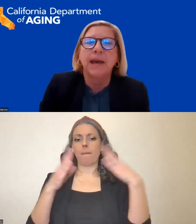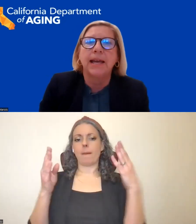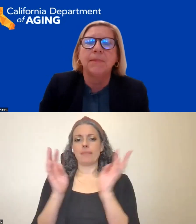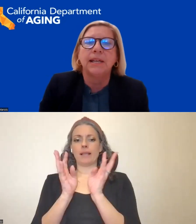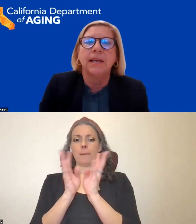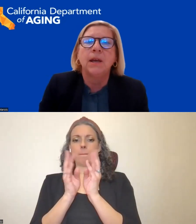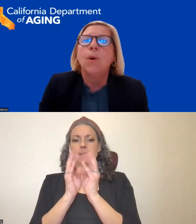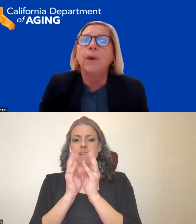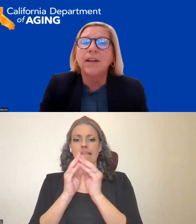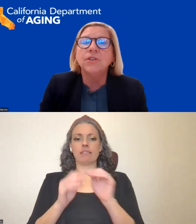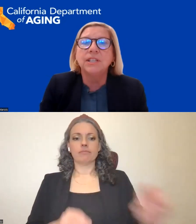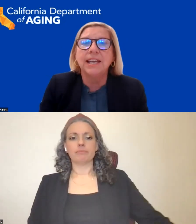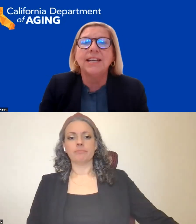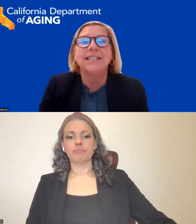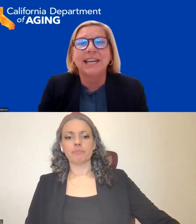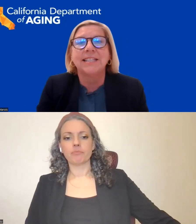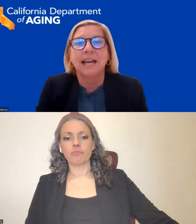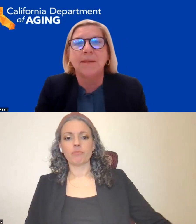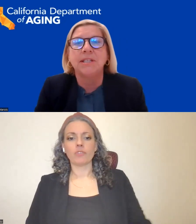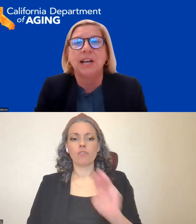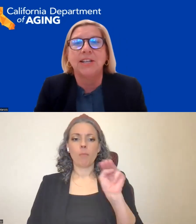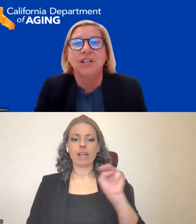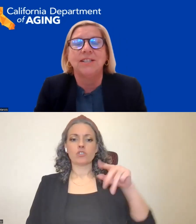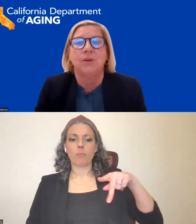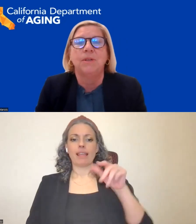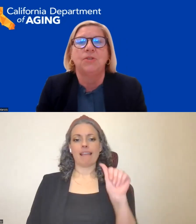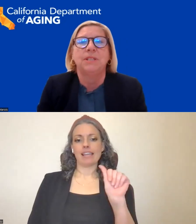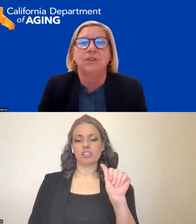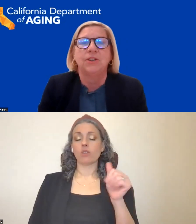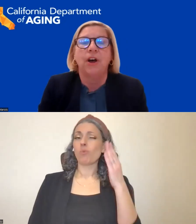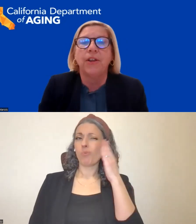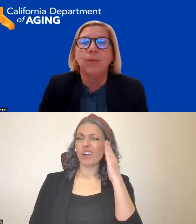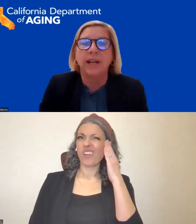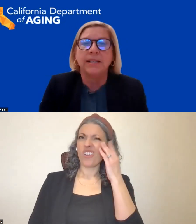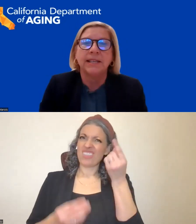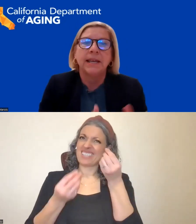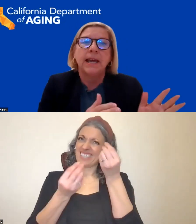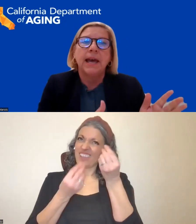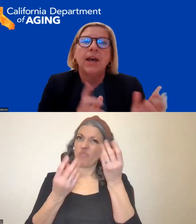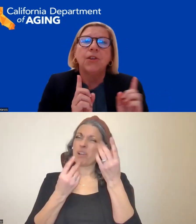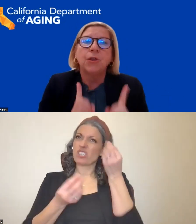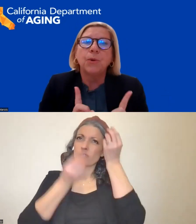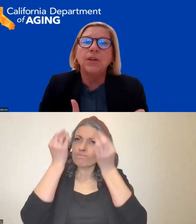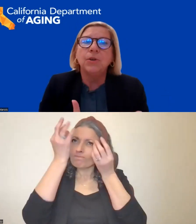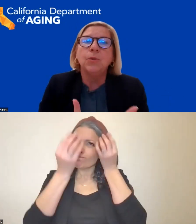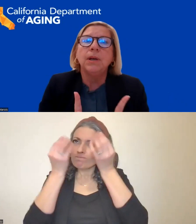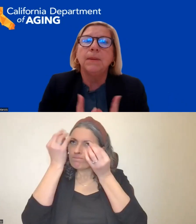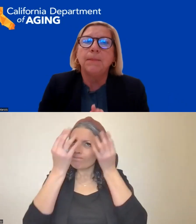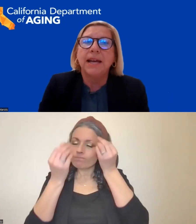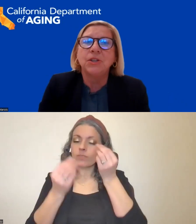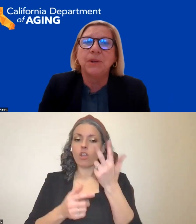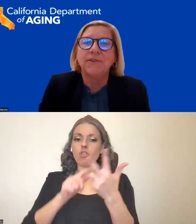Aging Impact Committee. We understand it takes time to digest so much material all at once. The 3